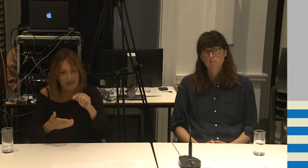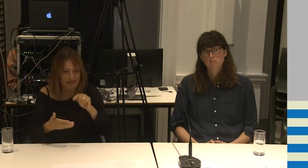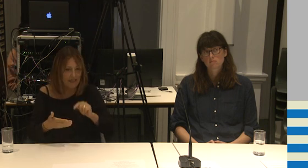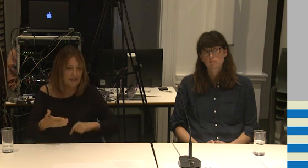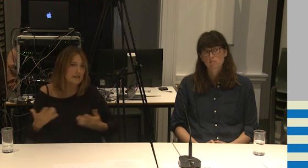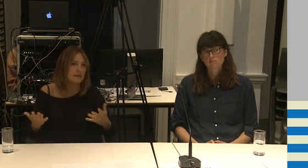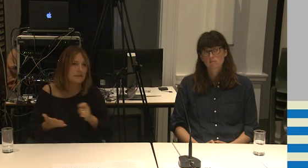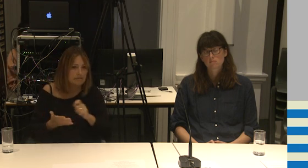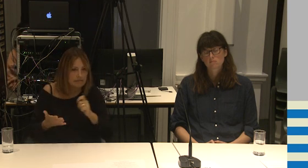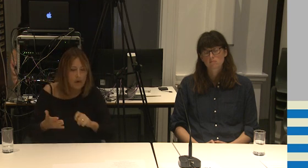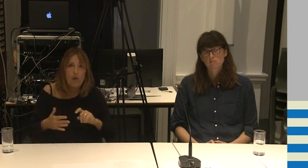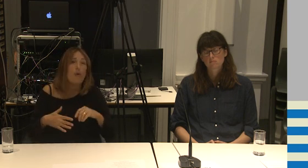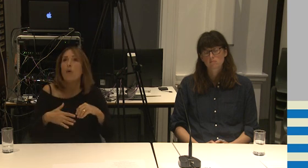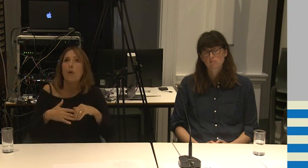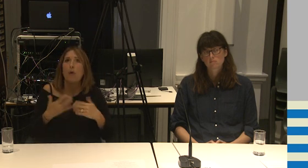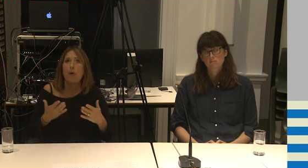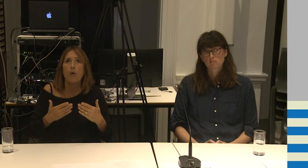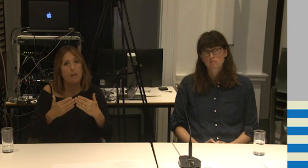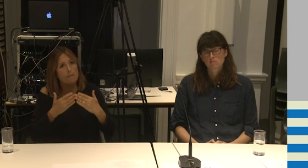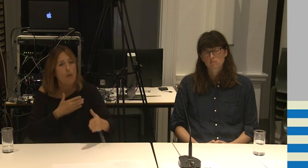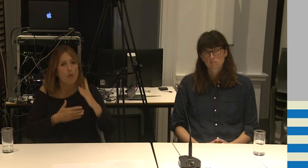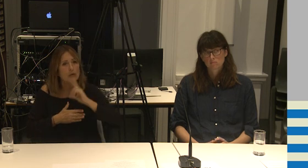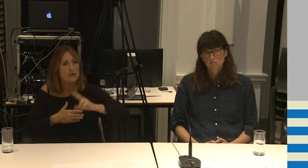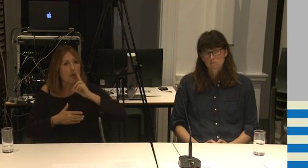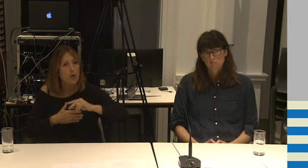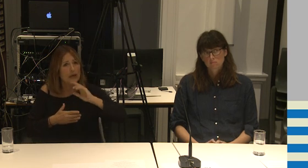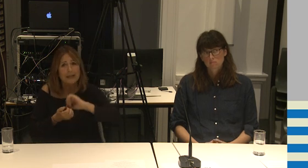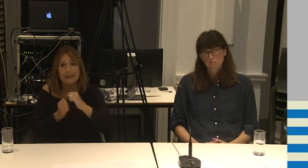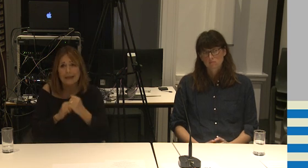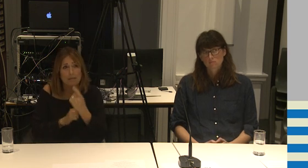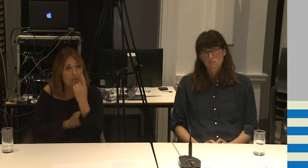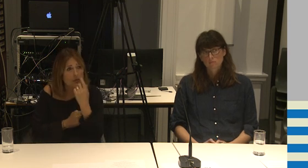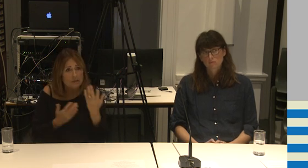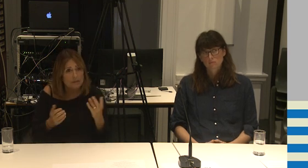stuff. Or even having more spoken exams as a potential,